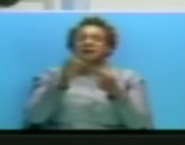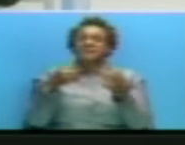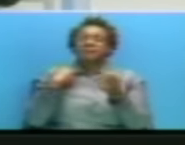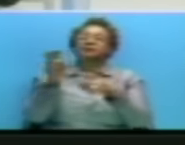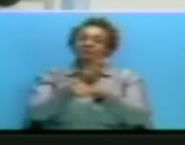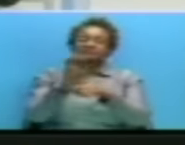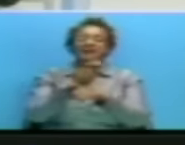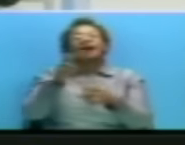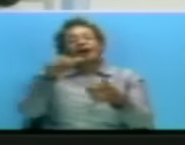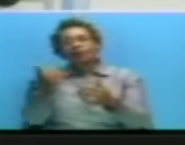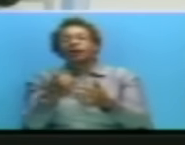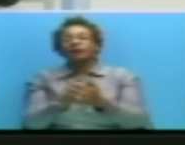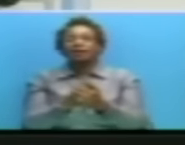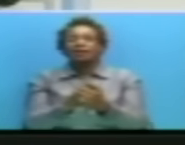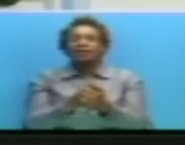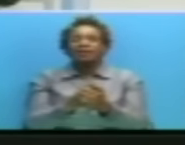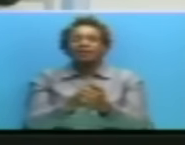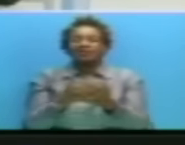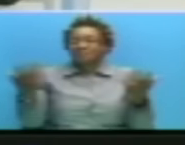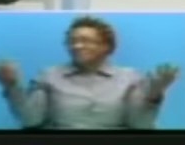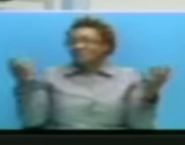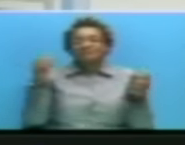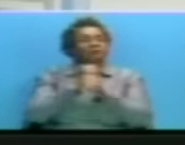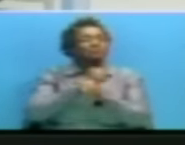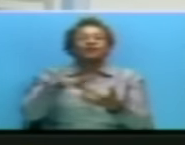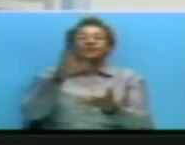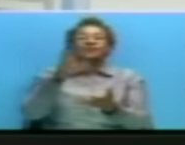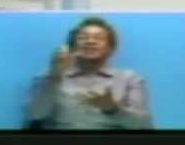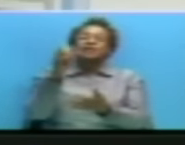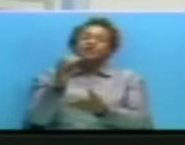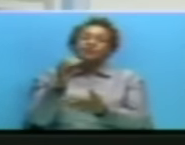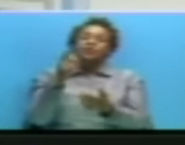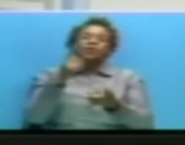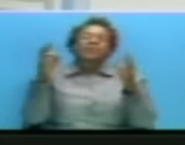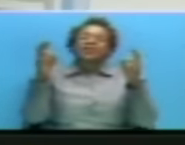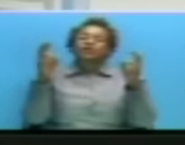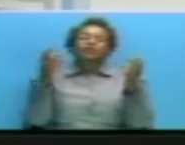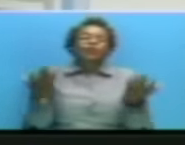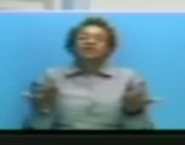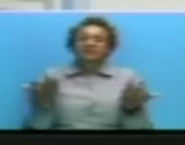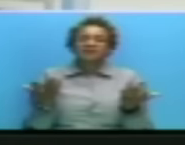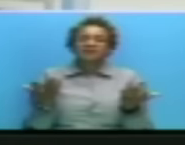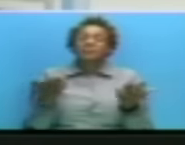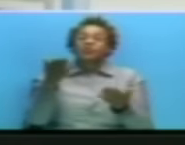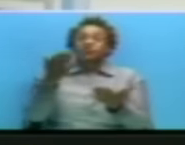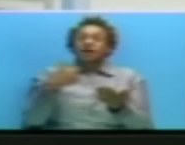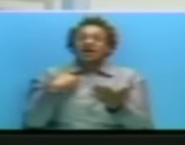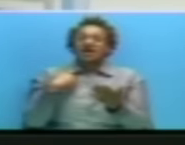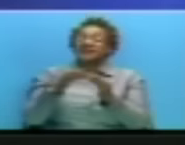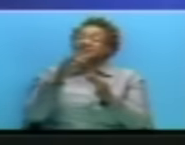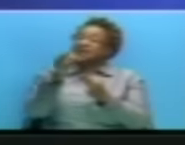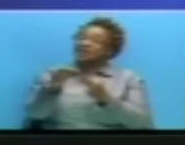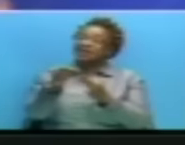values? The other one that you read? I can't find it, but it's that's plenty of them. Okay. So what was the issue? The issue is that you have extended the role